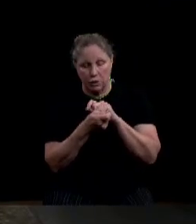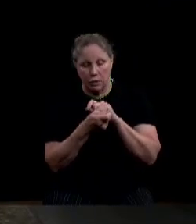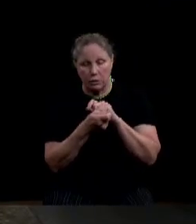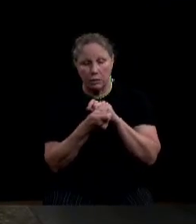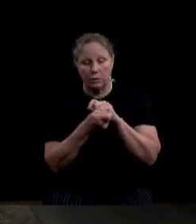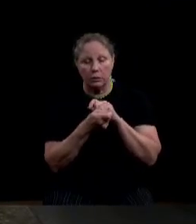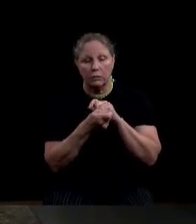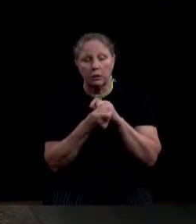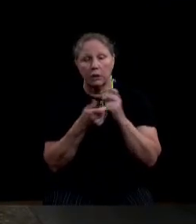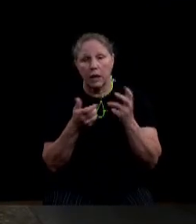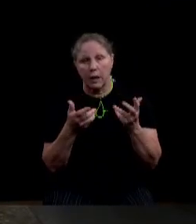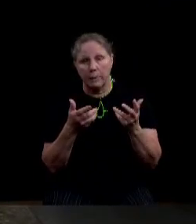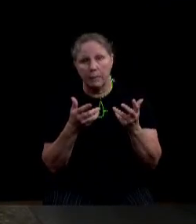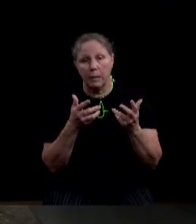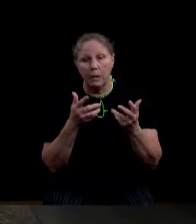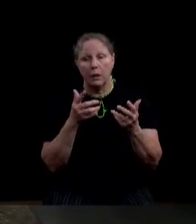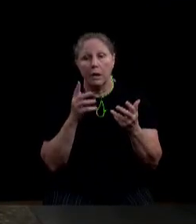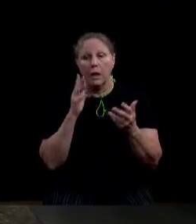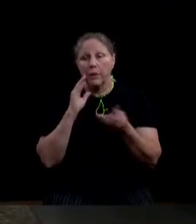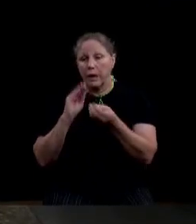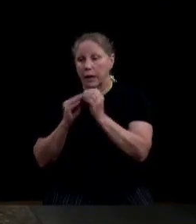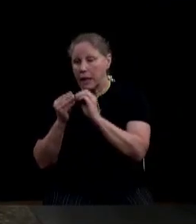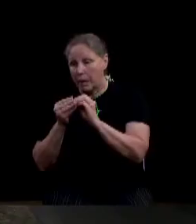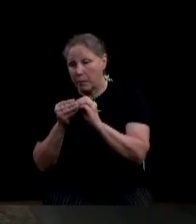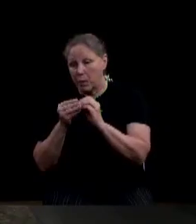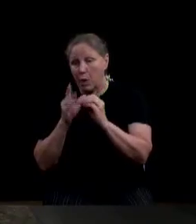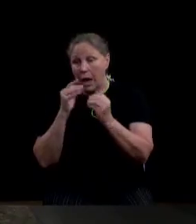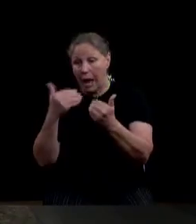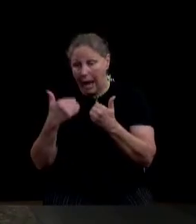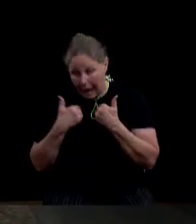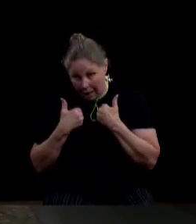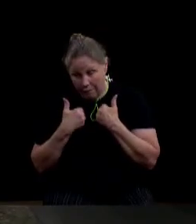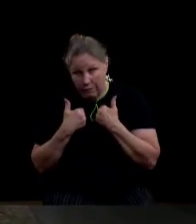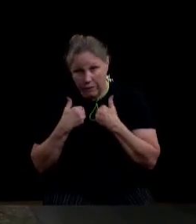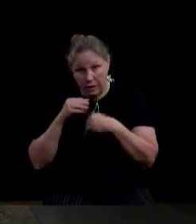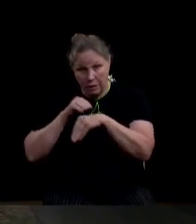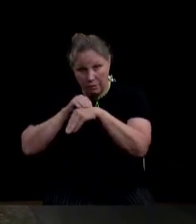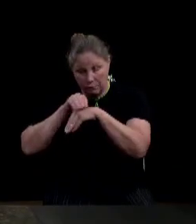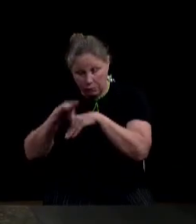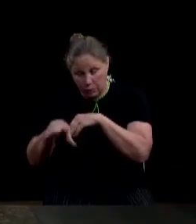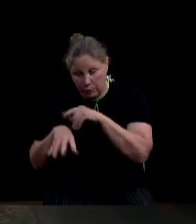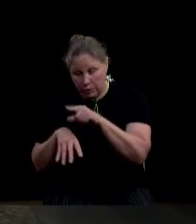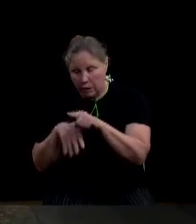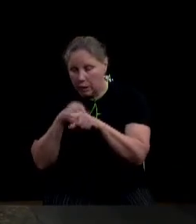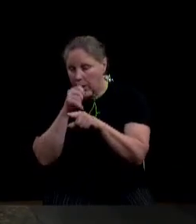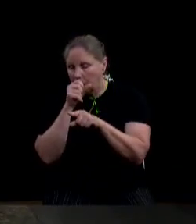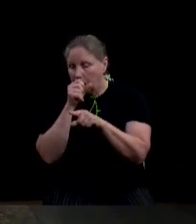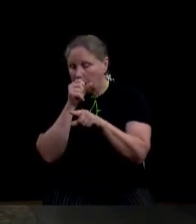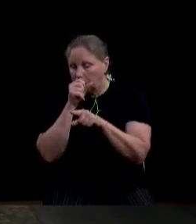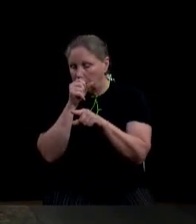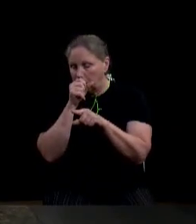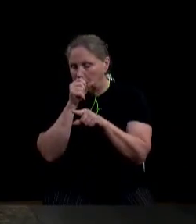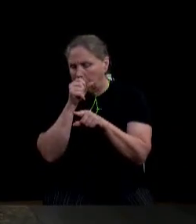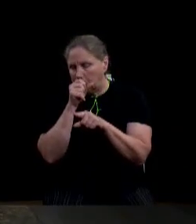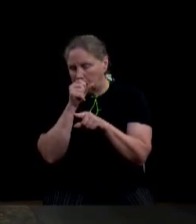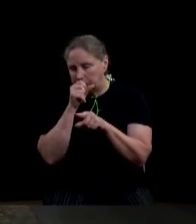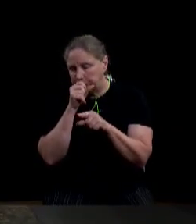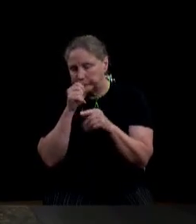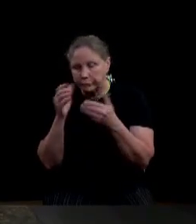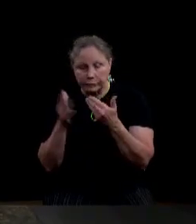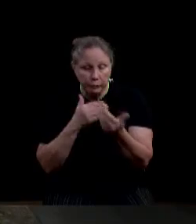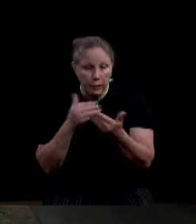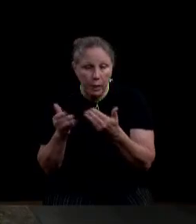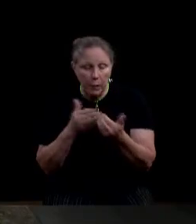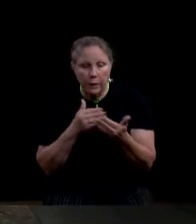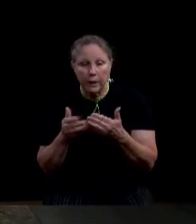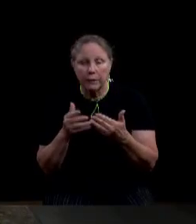cases that are out there, whether it's changing it for the worse because you have more